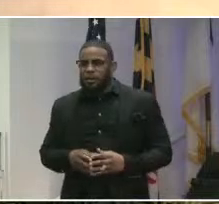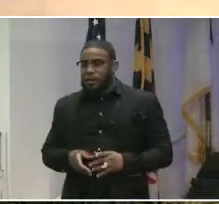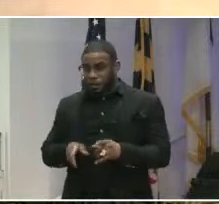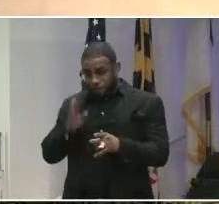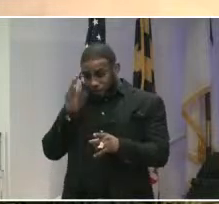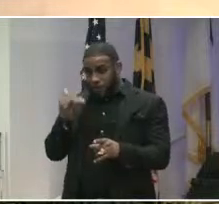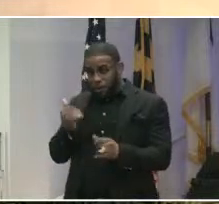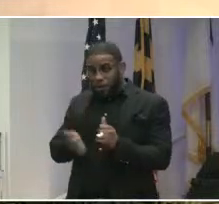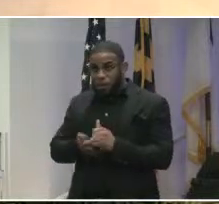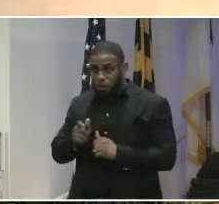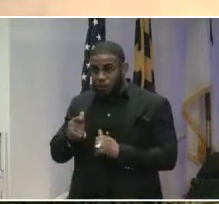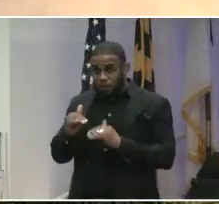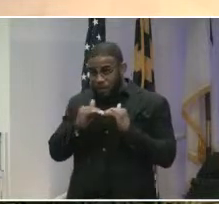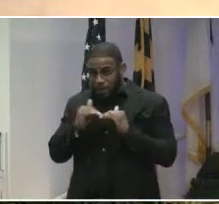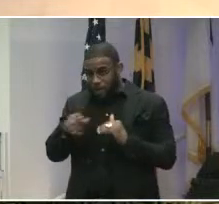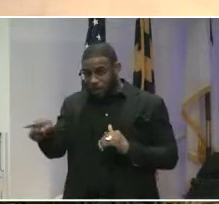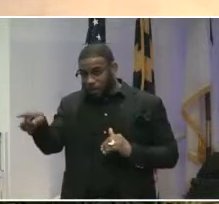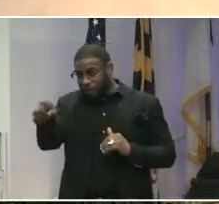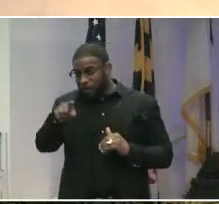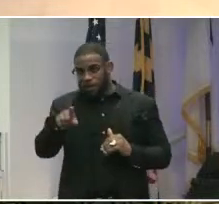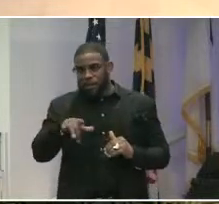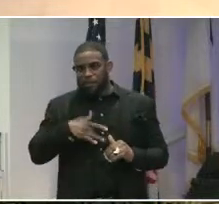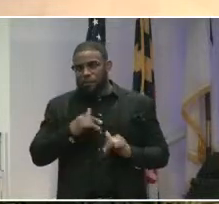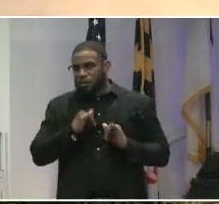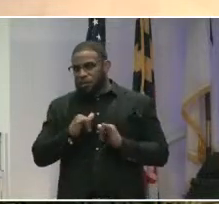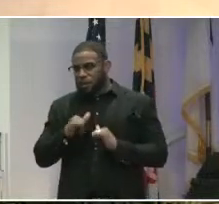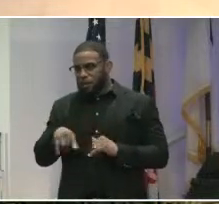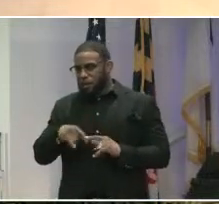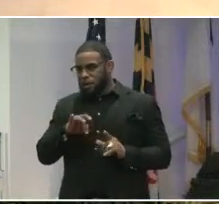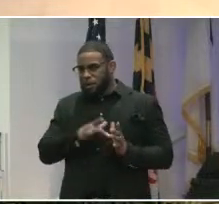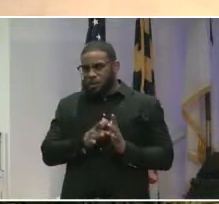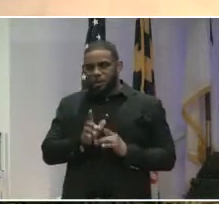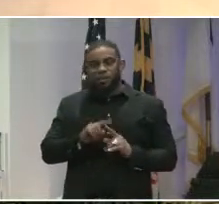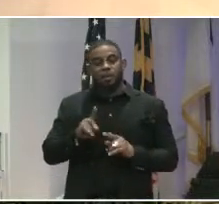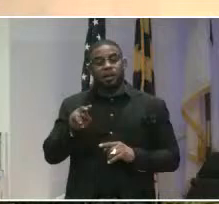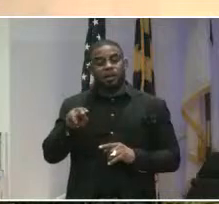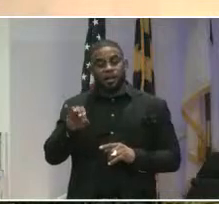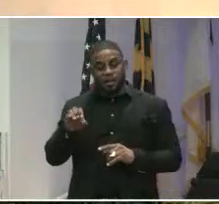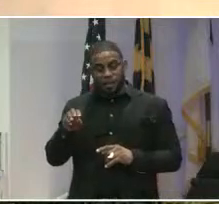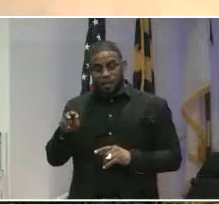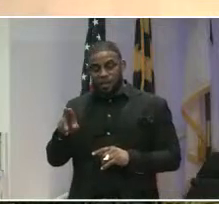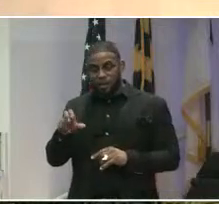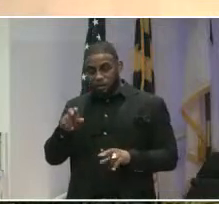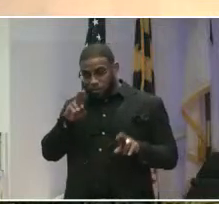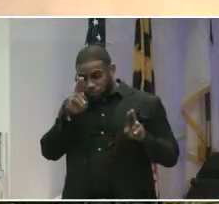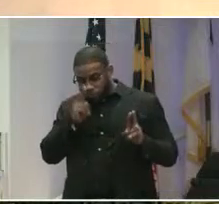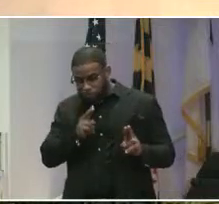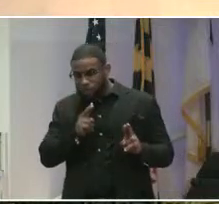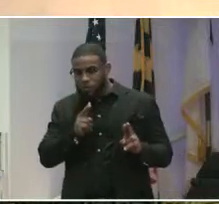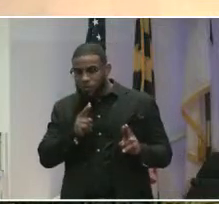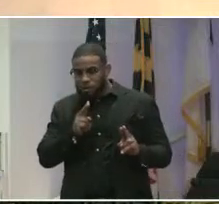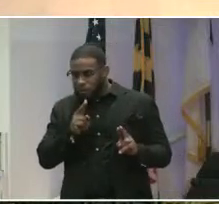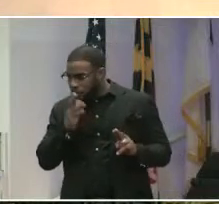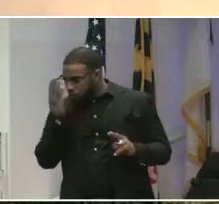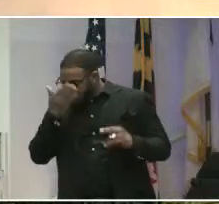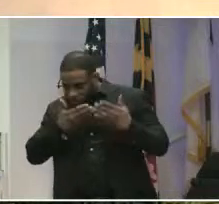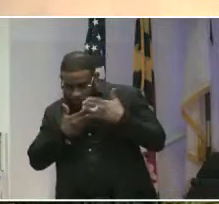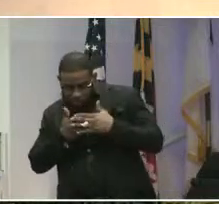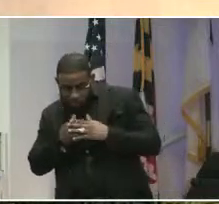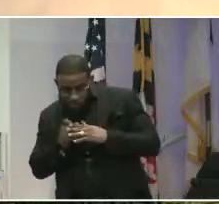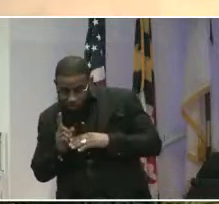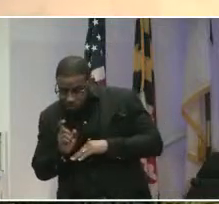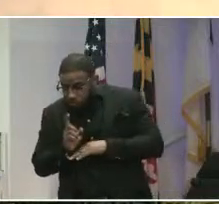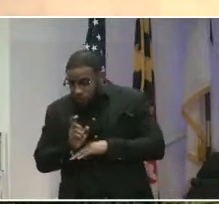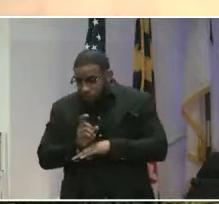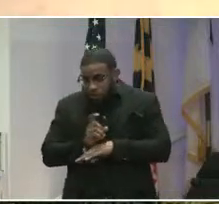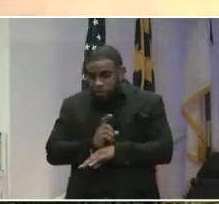You know why? Most of his colleagues didn't feel the same way about Jesus, but Nicodemus went to Jesus under the cover of darkness so